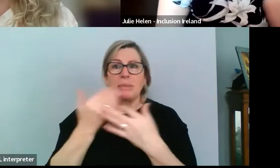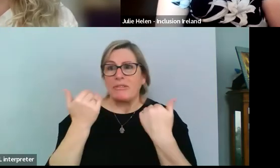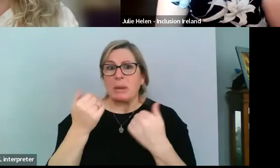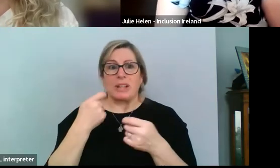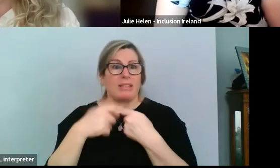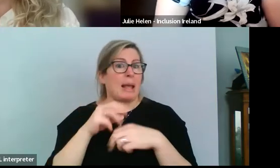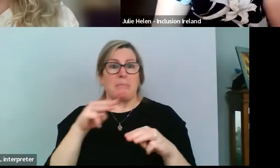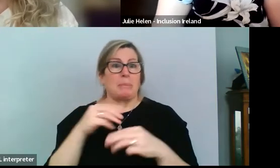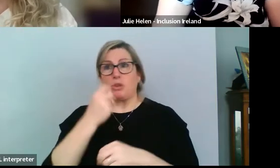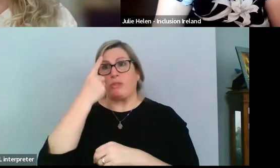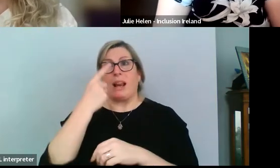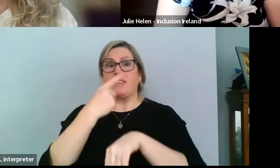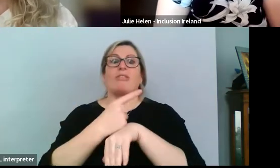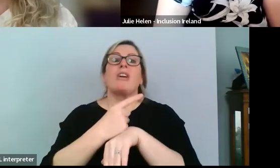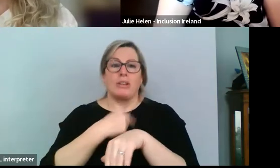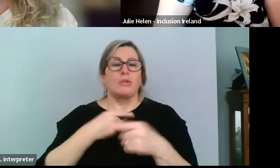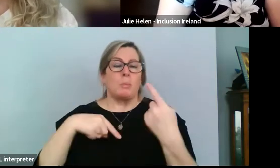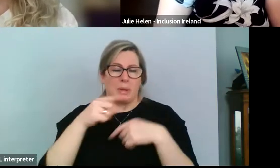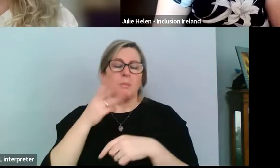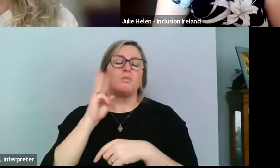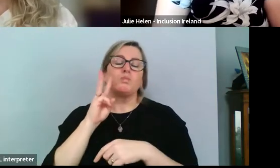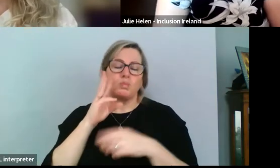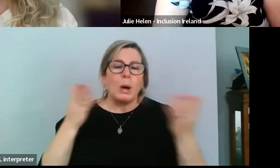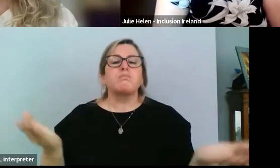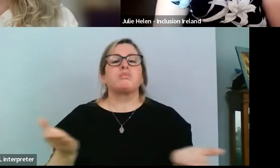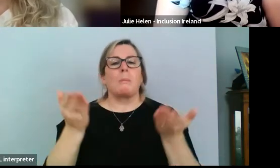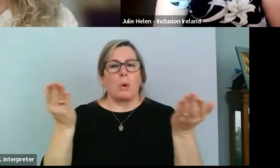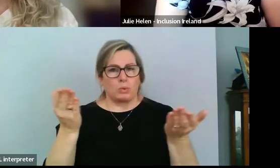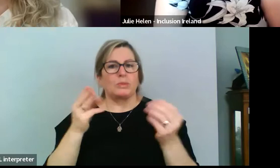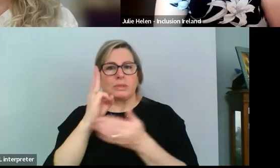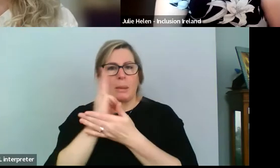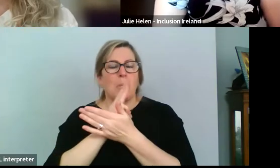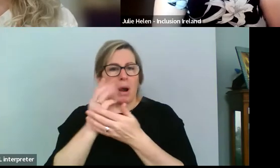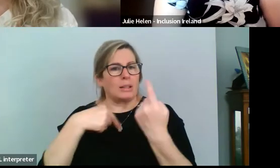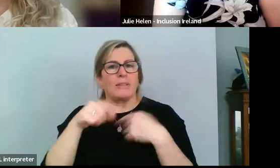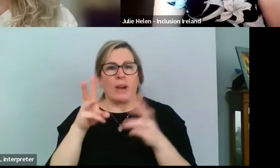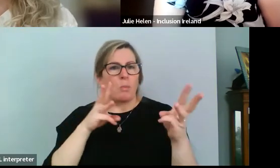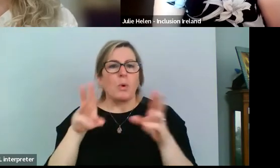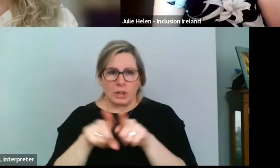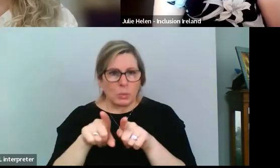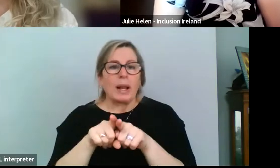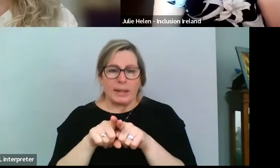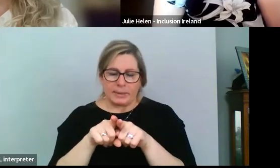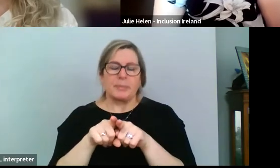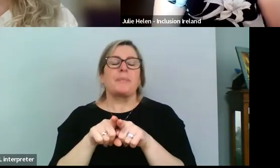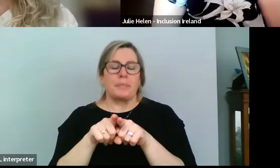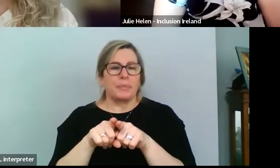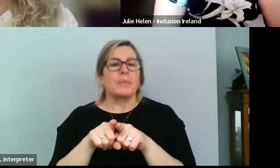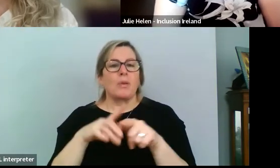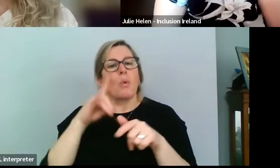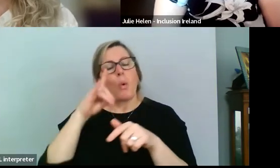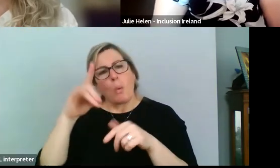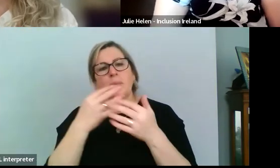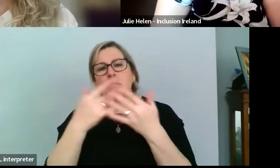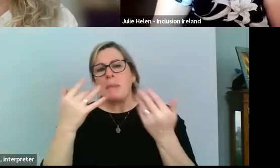realizing that it's there. So promoting it is part of the work around it too. And we will hope that many